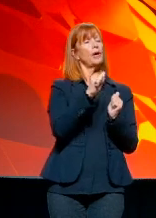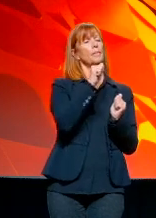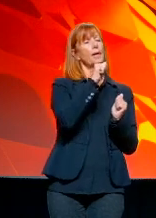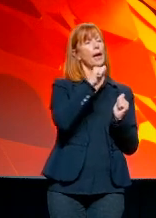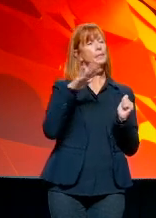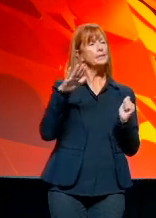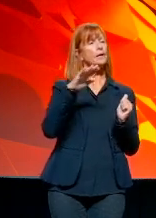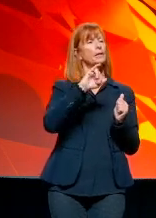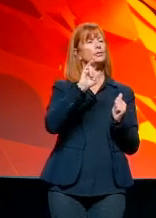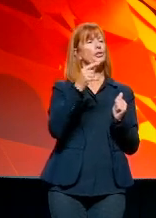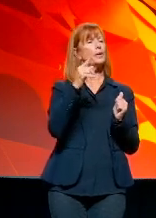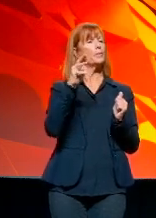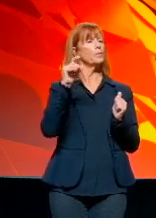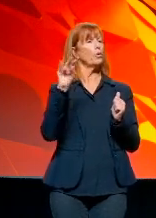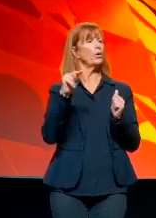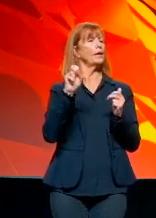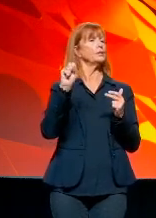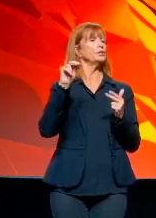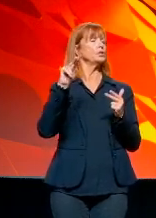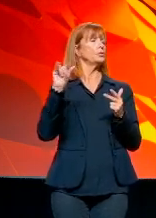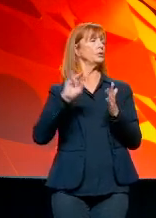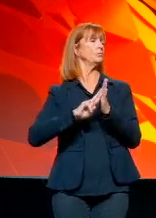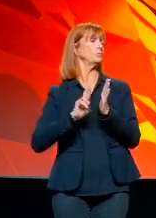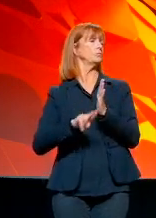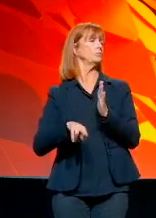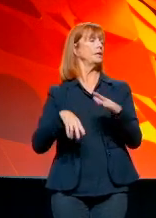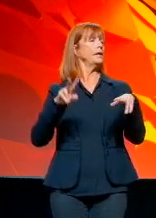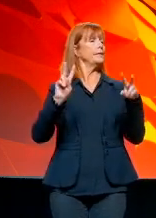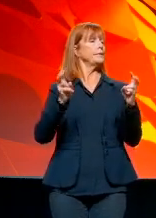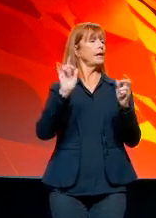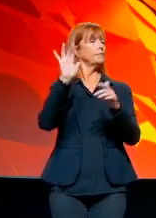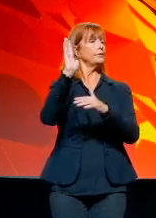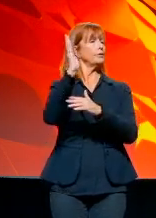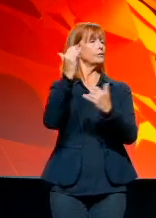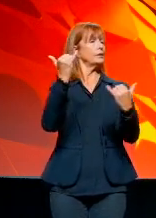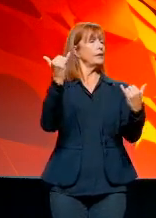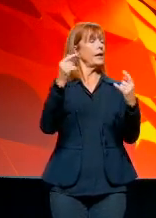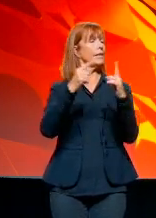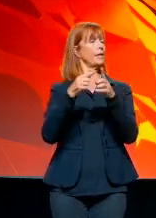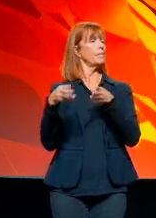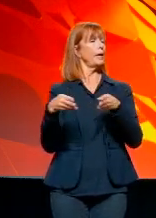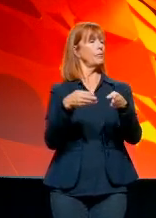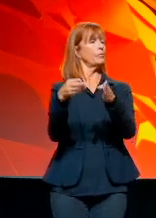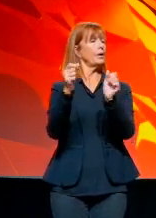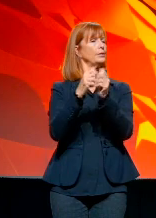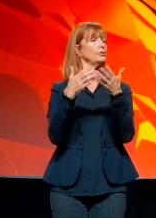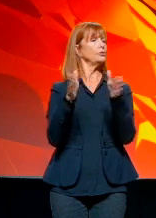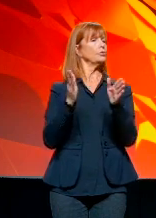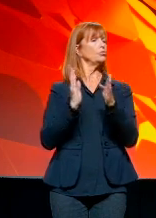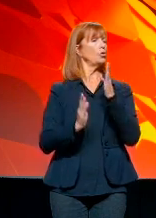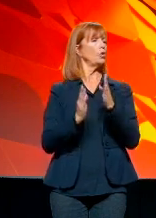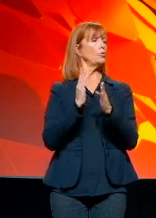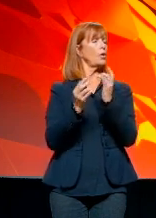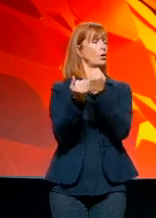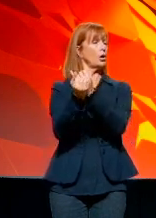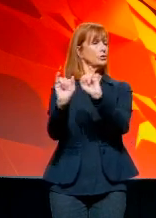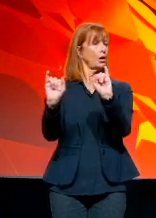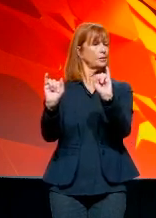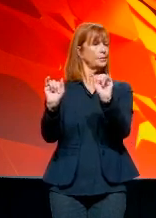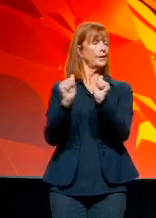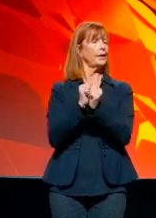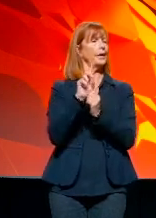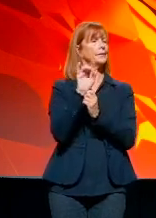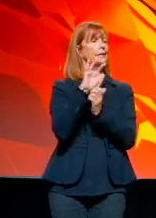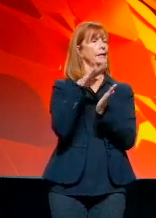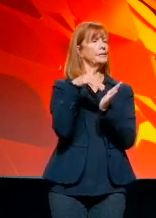Morgan, and Sony Research. The title of his talk today is Pathway to Generalist Robot Autonomy,